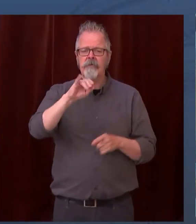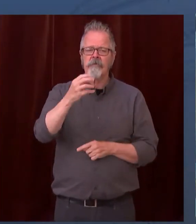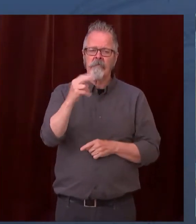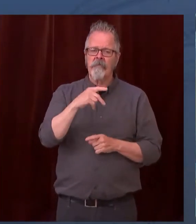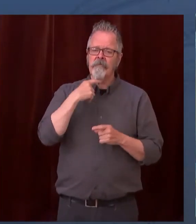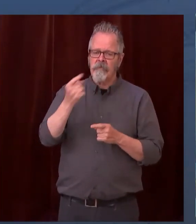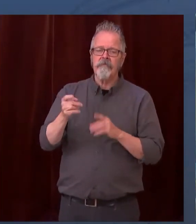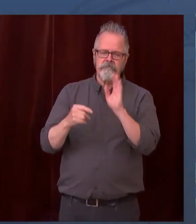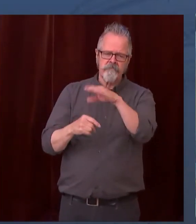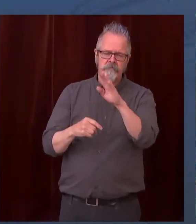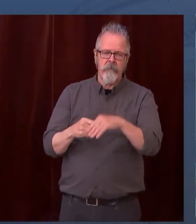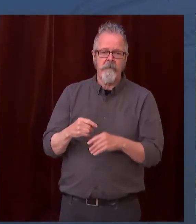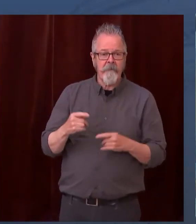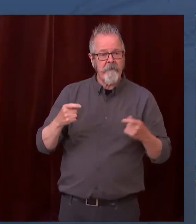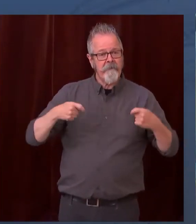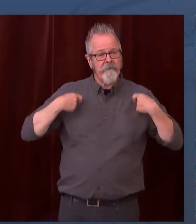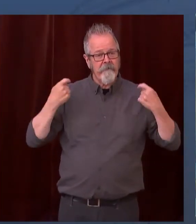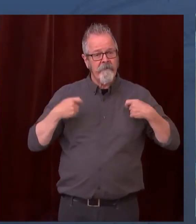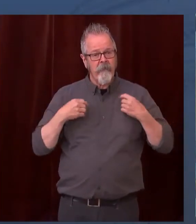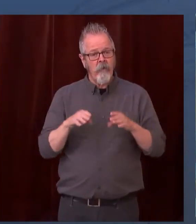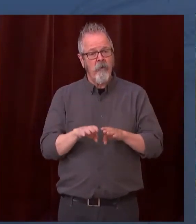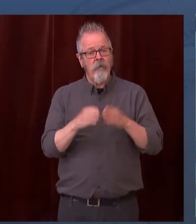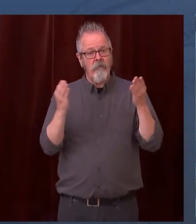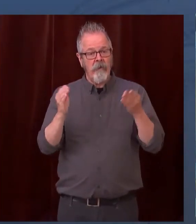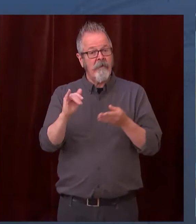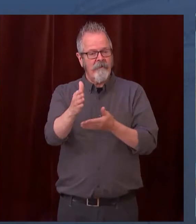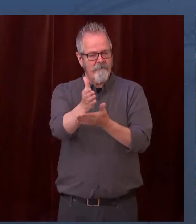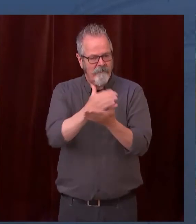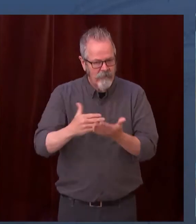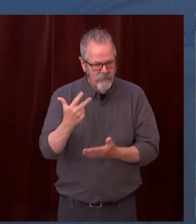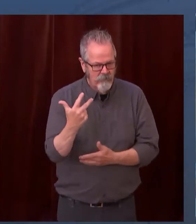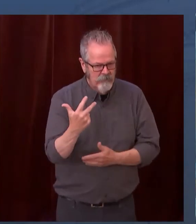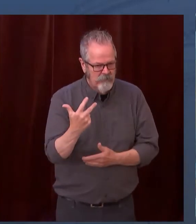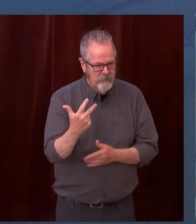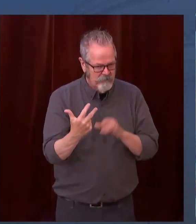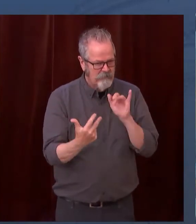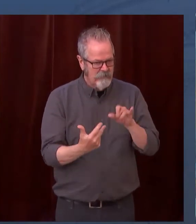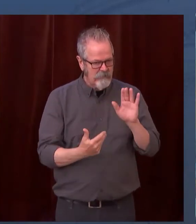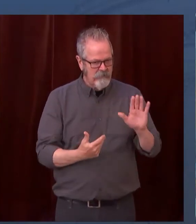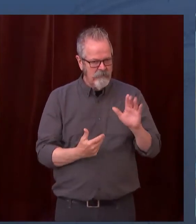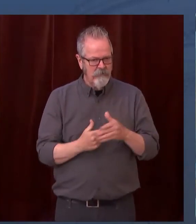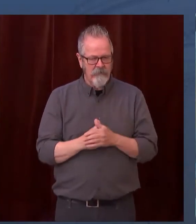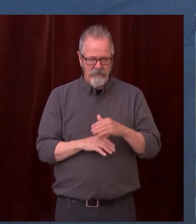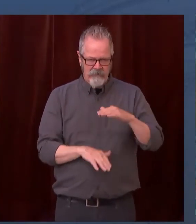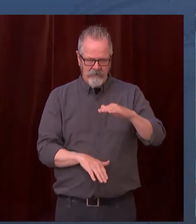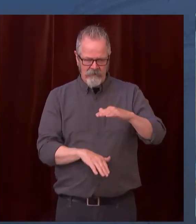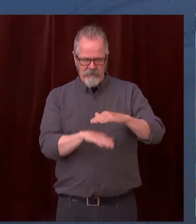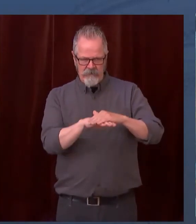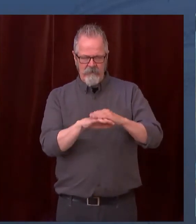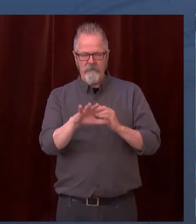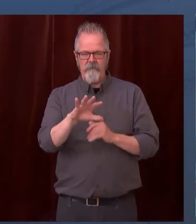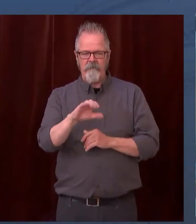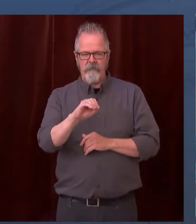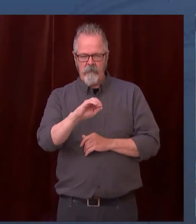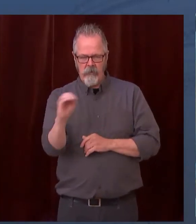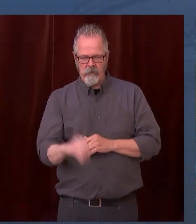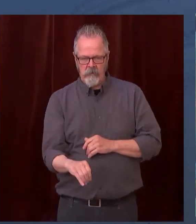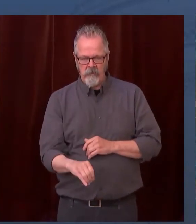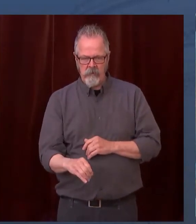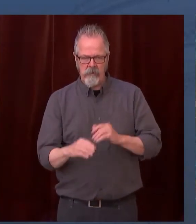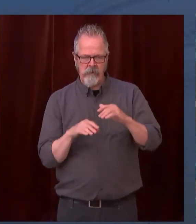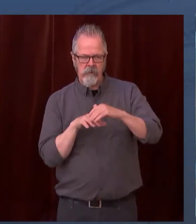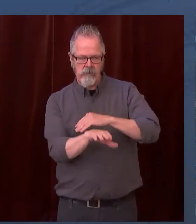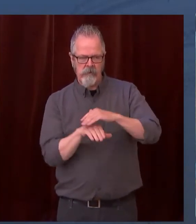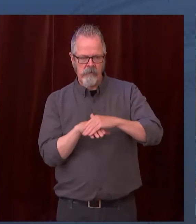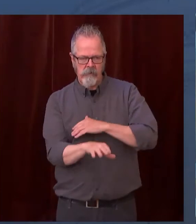happens, again, purposely to increase the physical distance. We do require face coverings if you can't